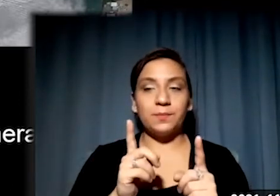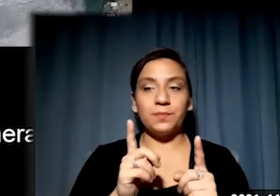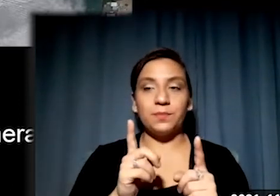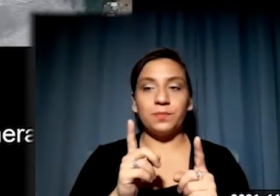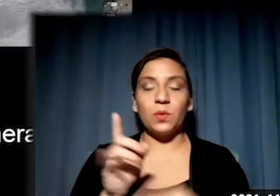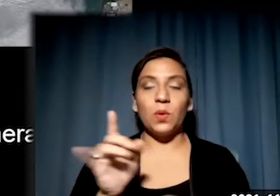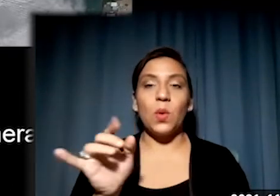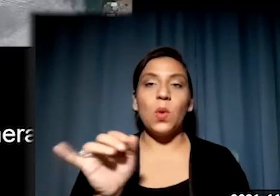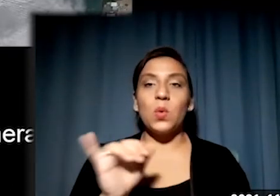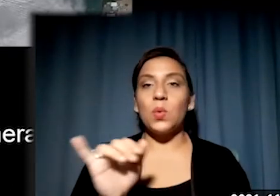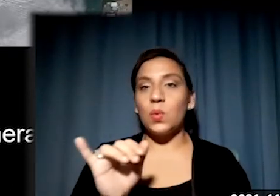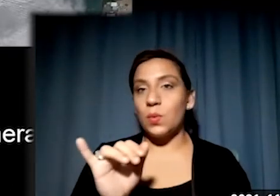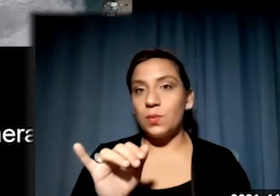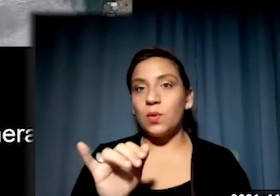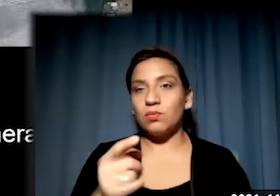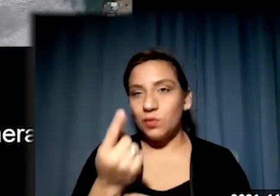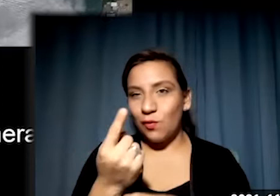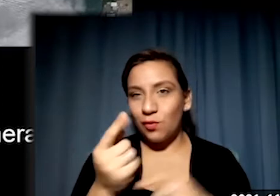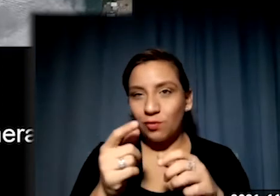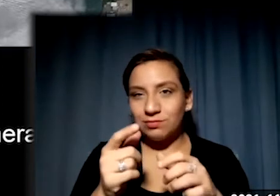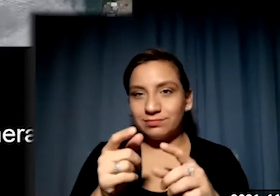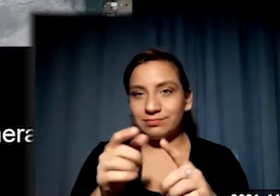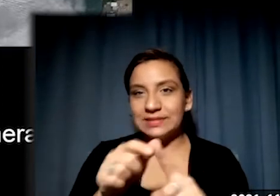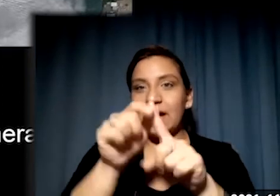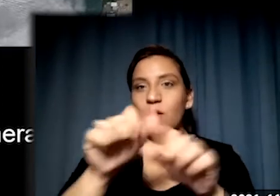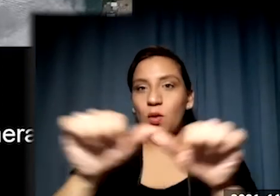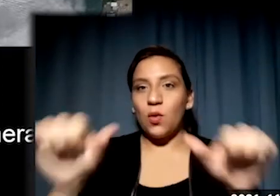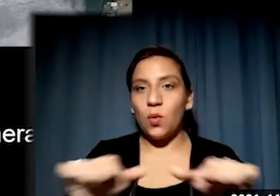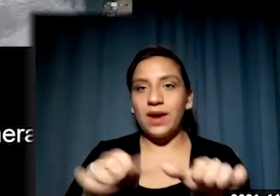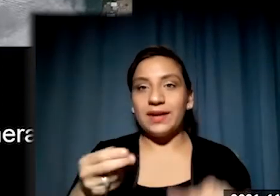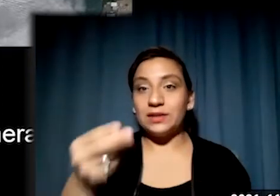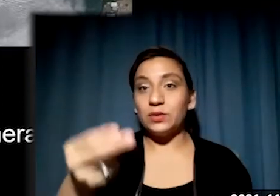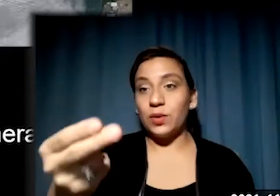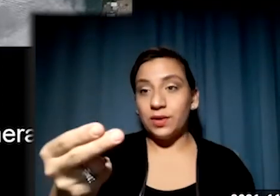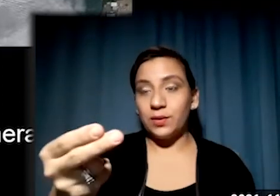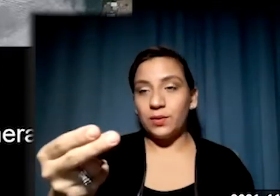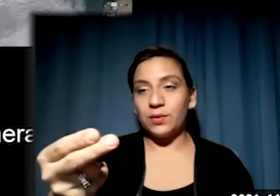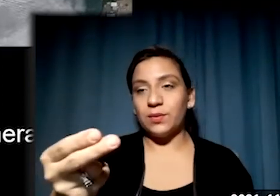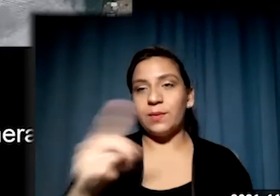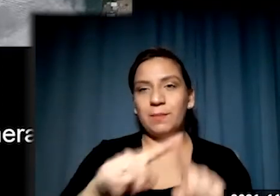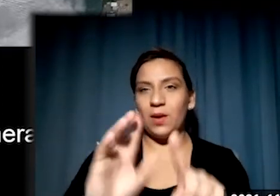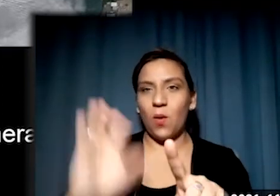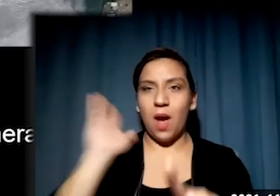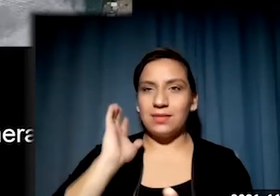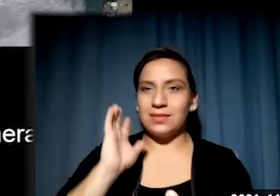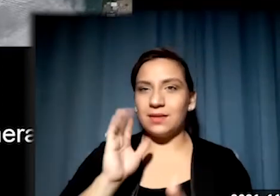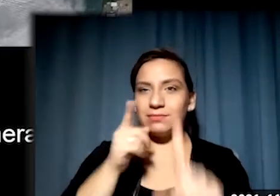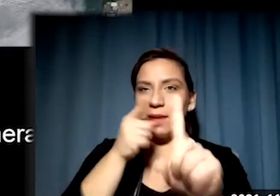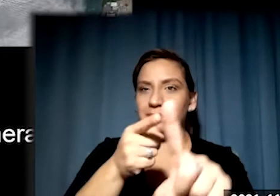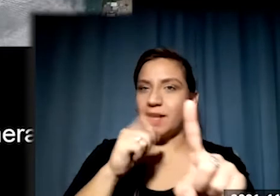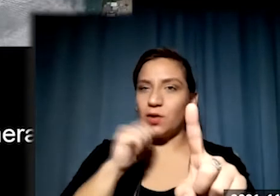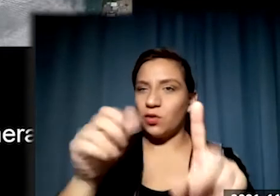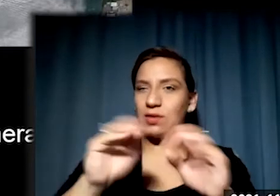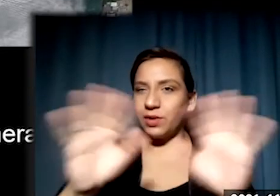although the boundaries were not that clear. Then in the year, it finished